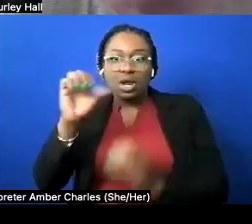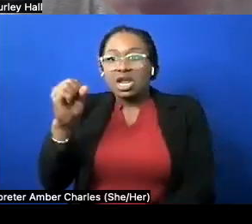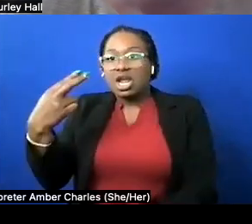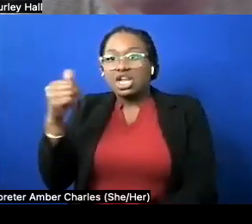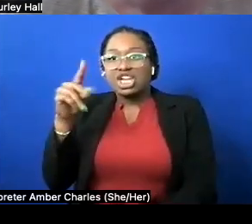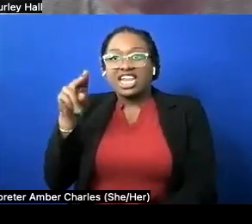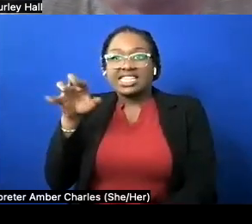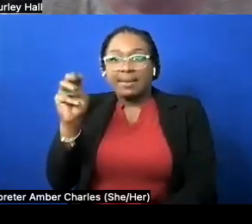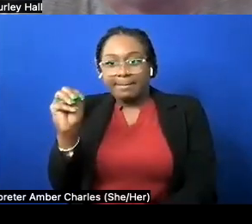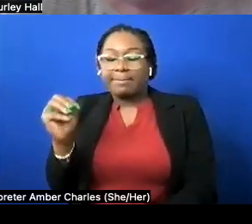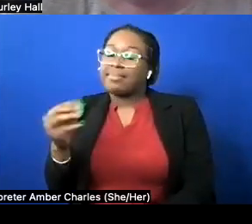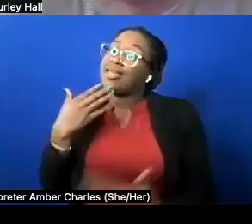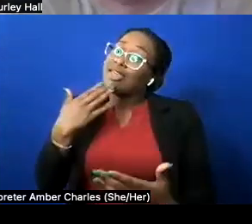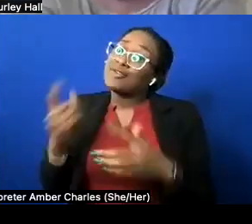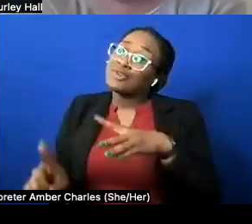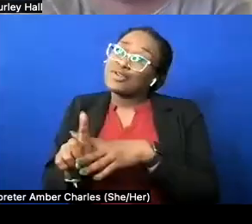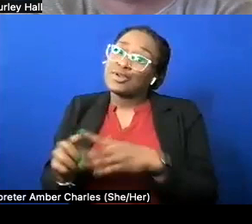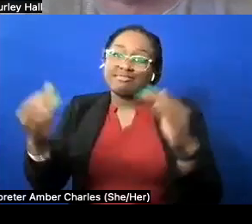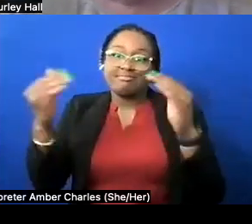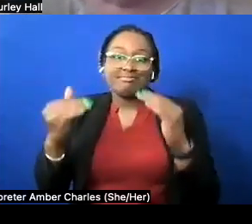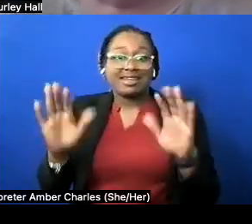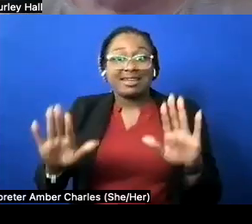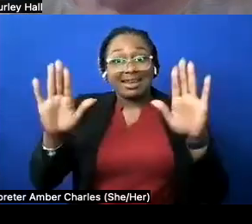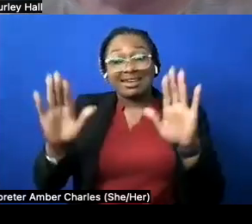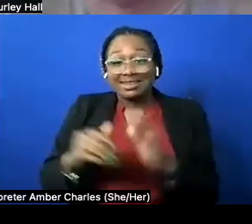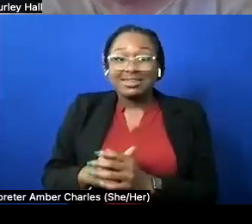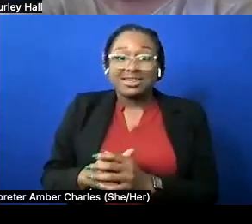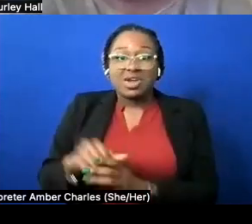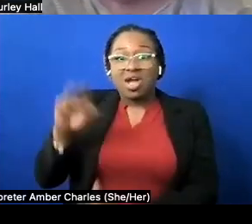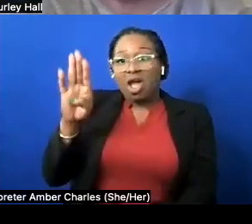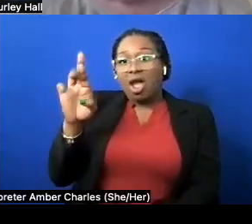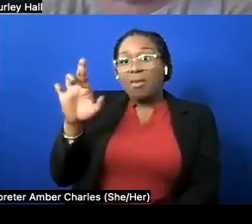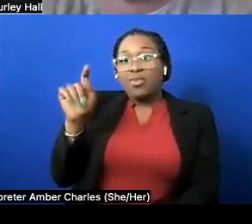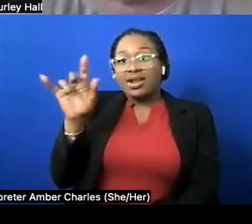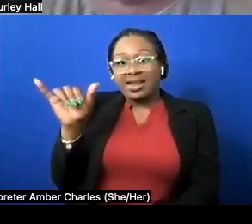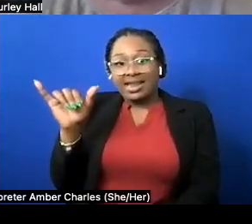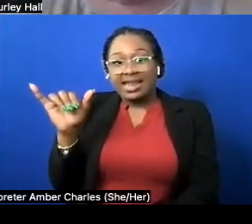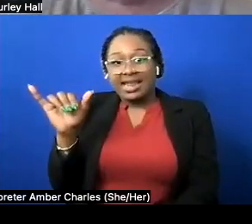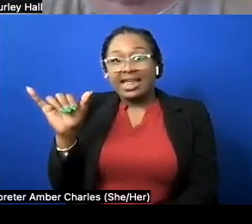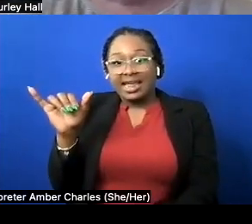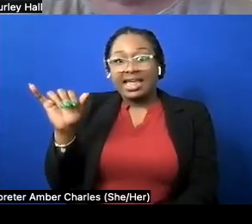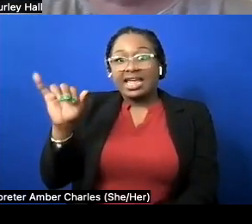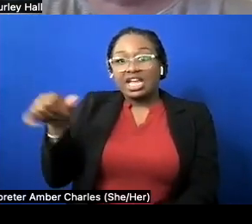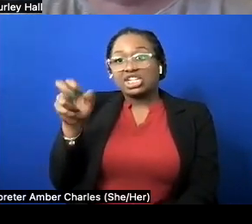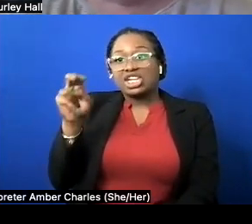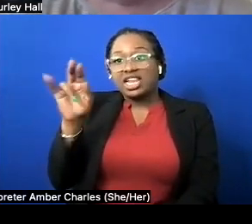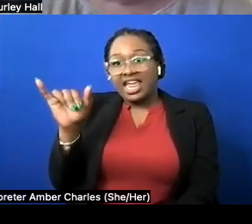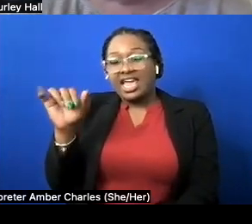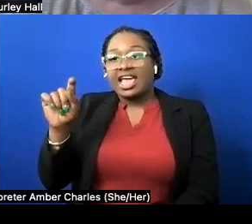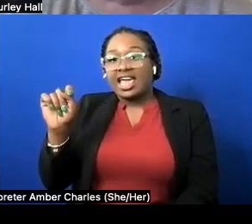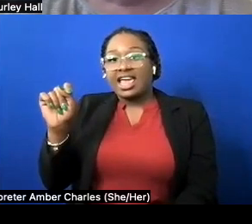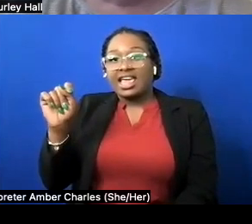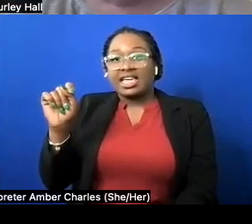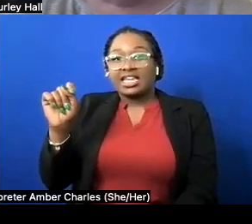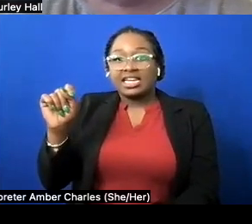The next amazing individual is Brittany Janay, she, her. She is a Black woman and mother,